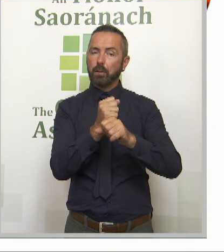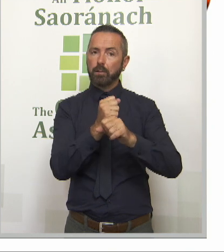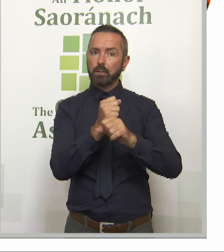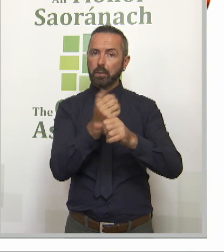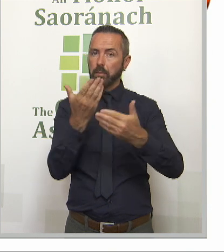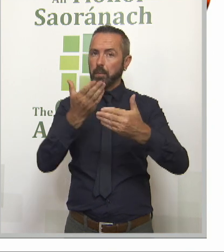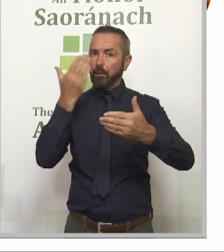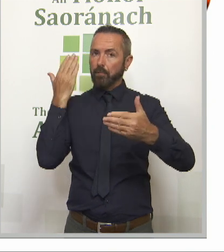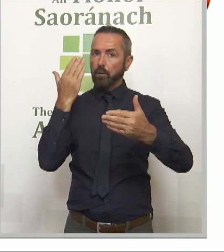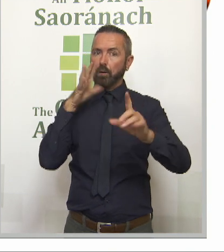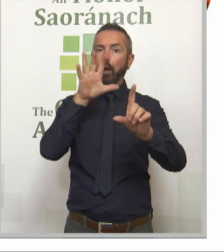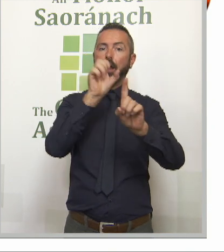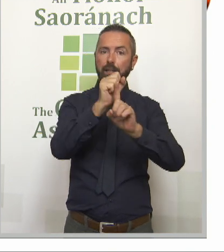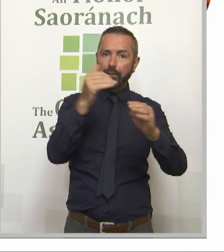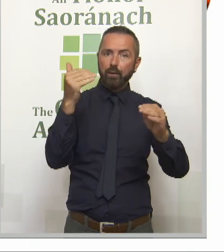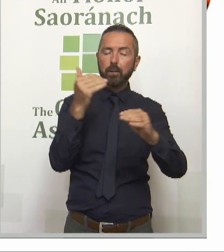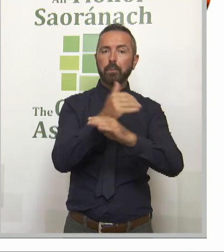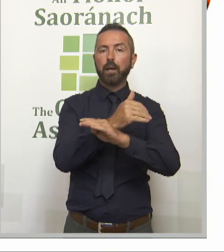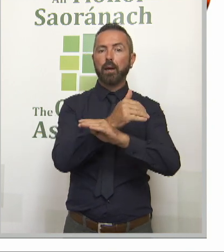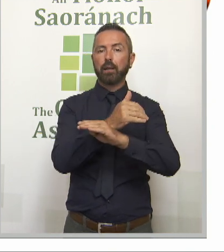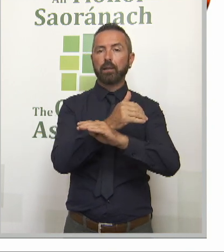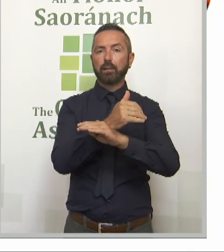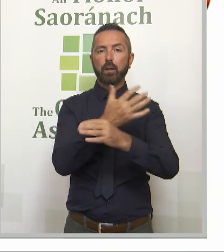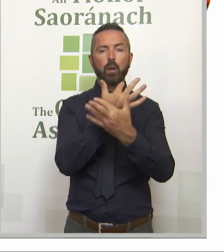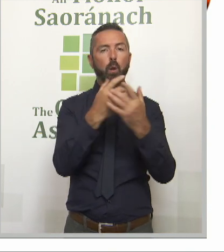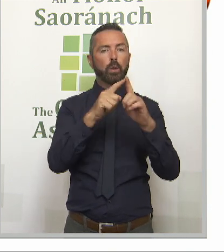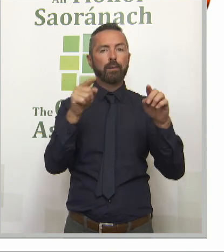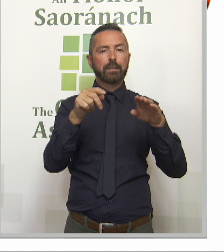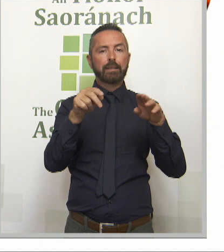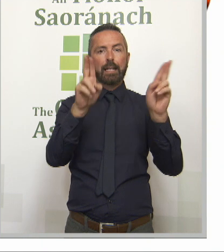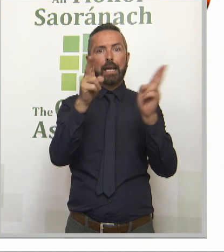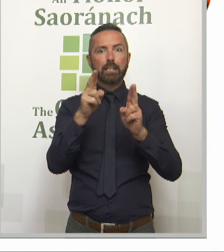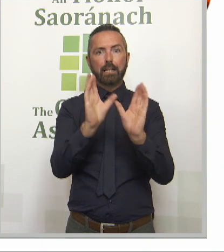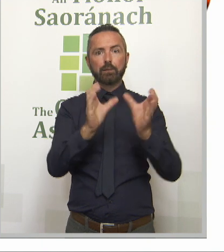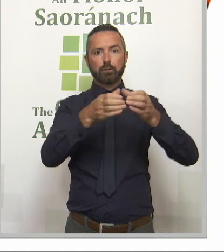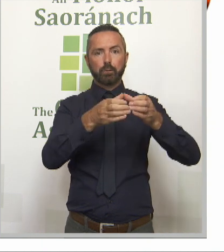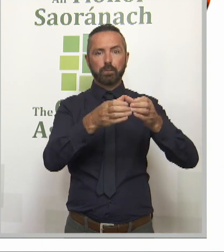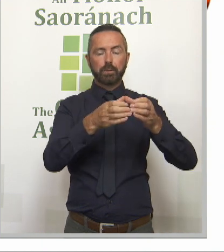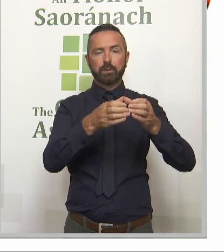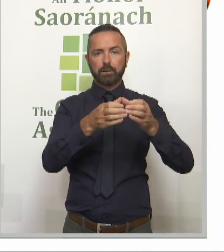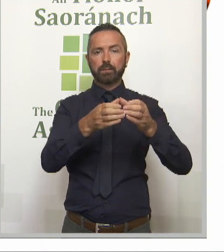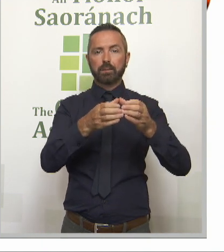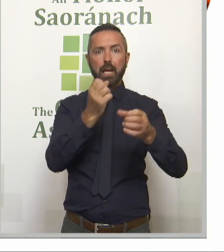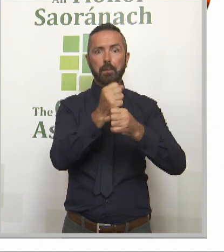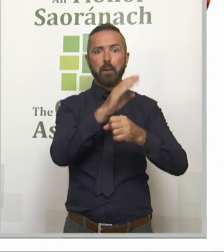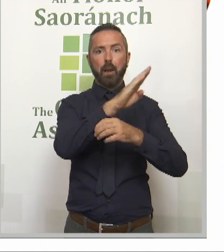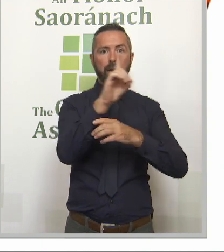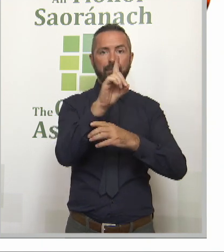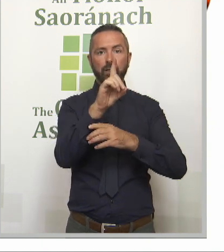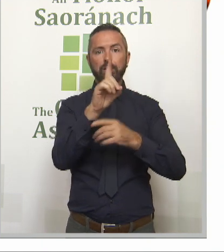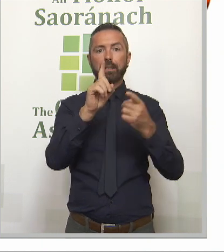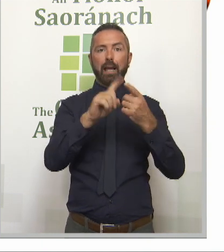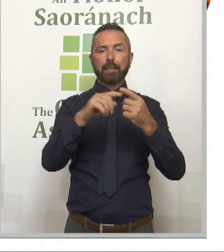already are, as identified by a number of international bodies, particularly the Intergovernmental Panel on Biodiversity and Ecosystem